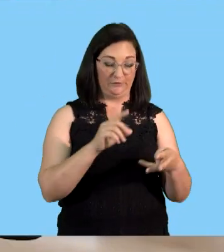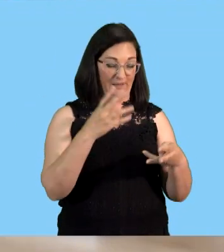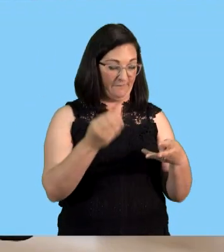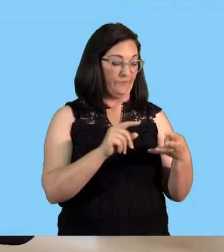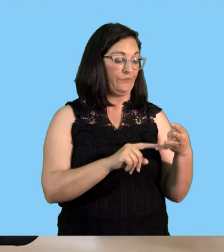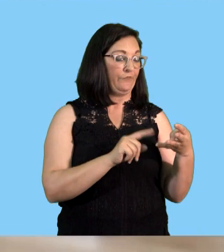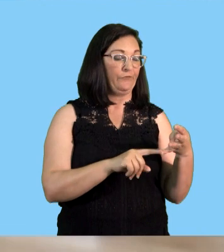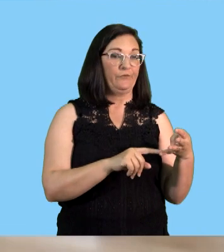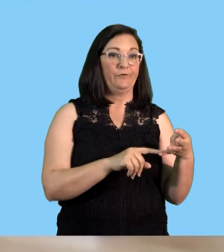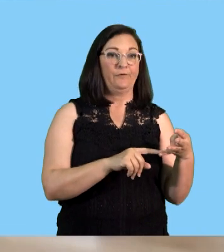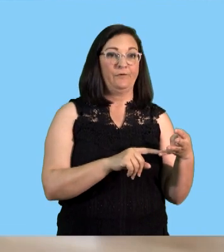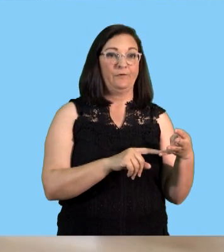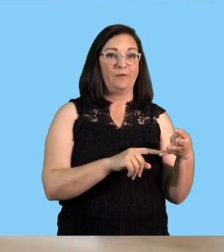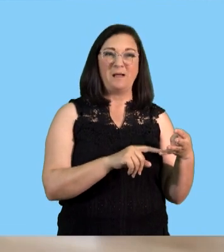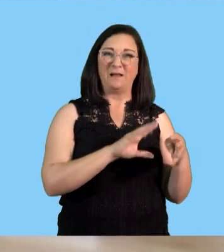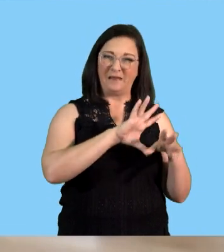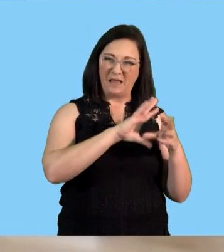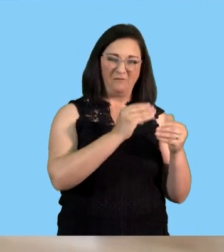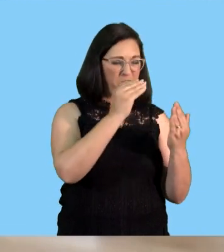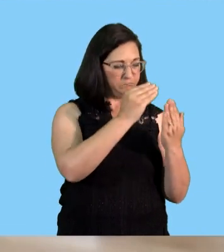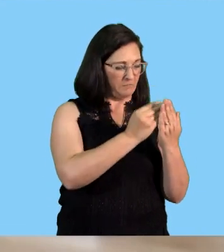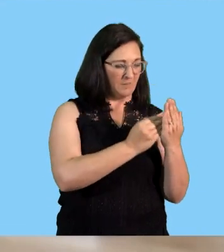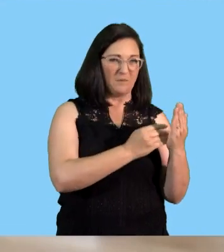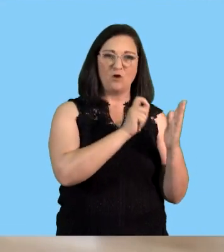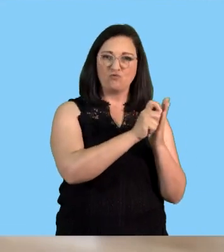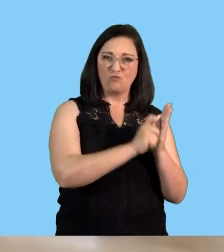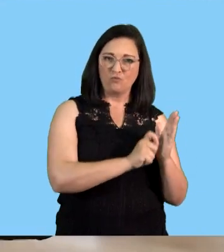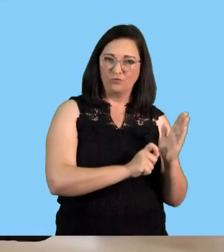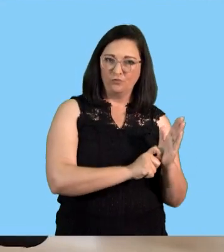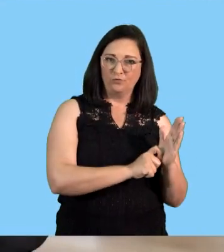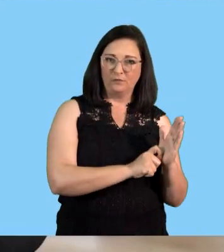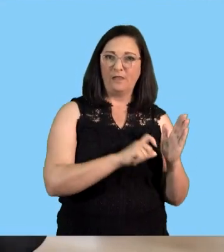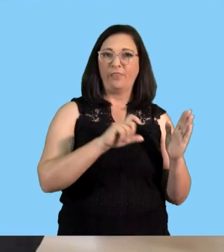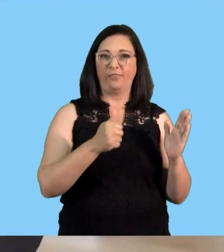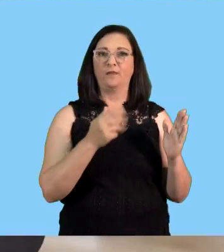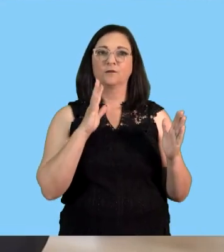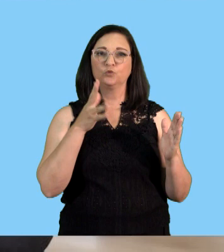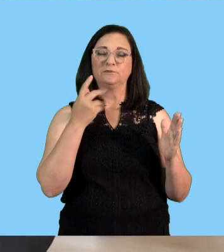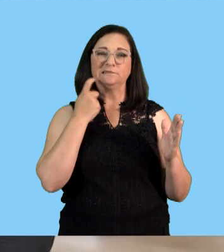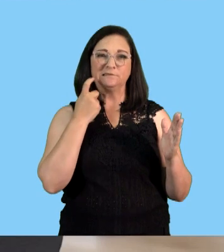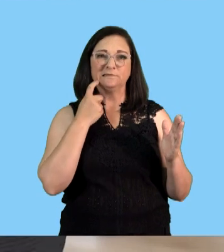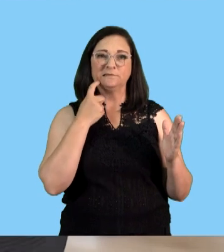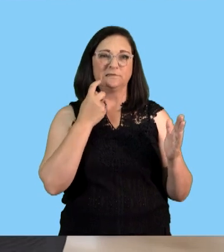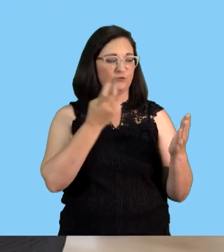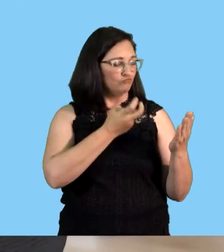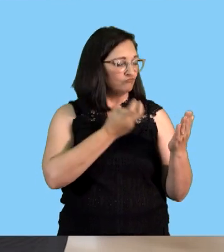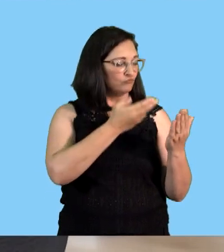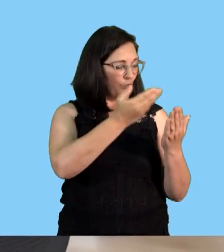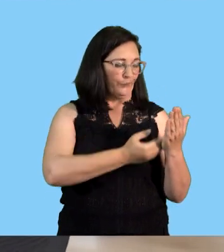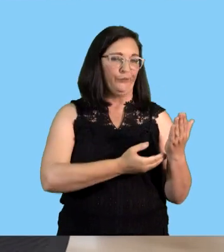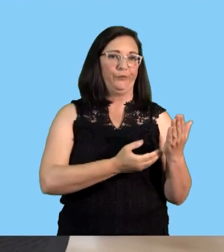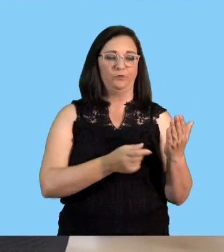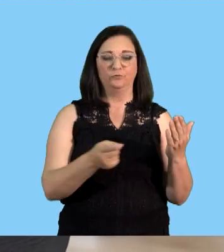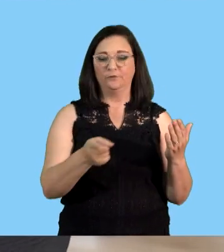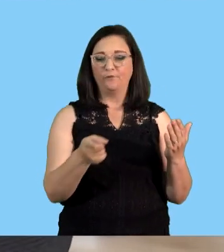maybe a person that has got maybe, I don't know, we write all those criteria down so that it is easier for us when we are sorting the